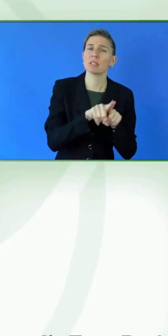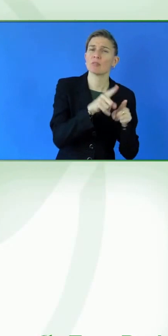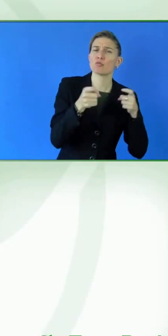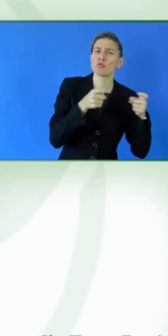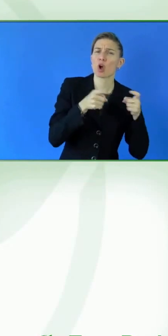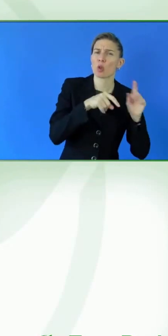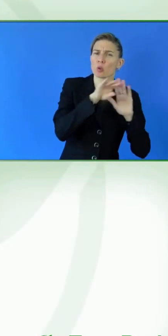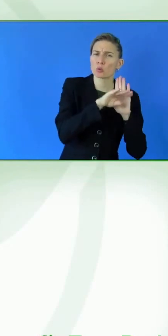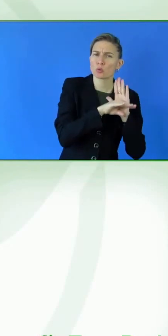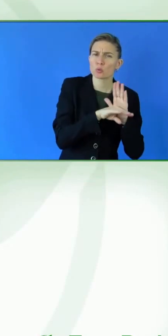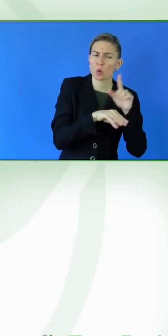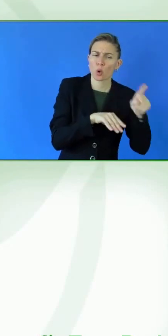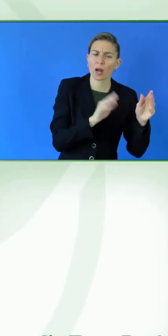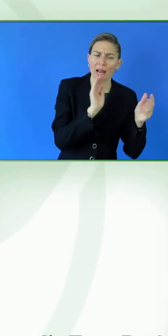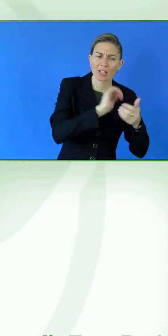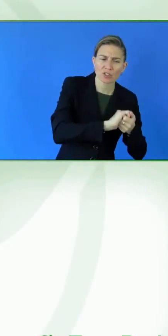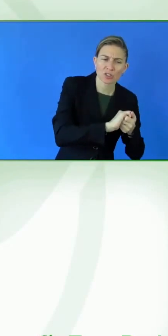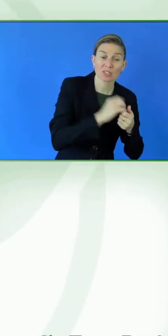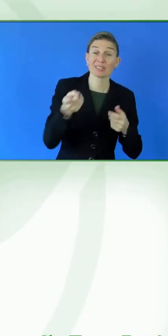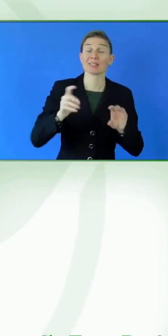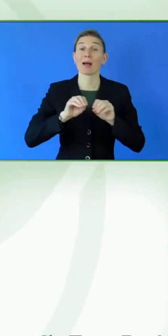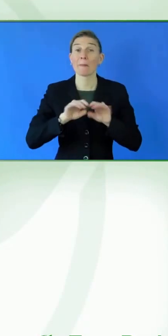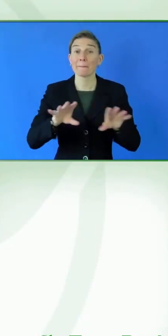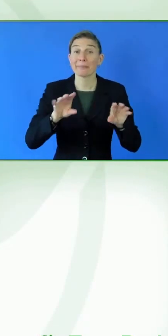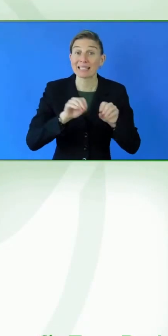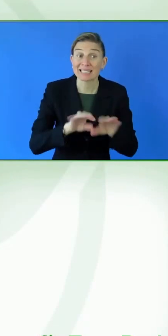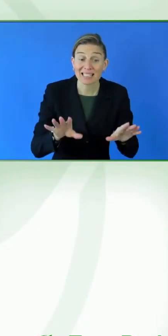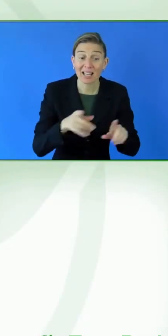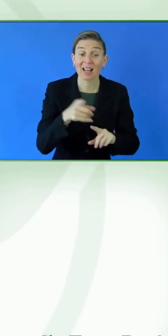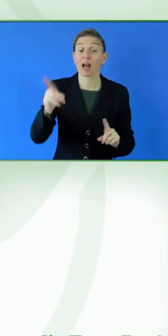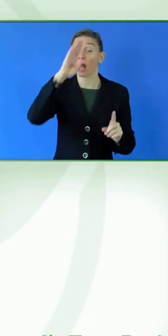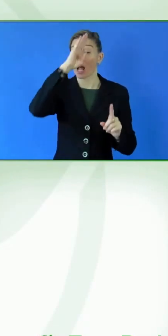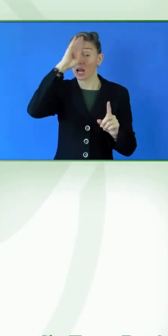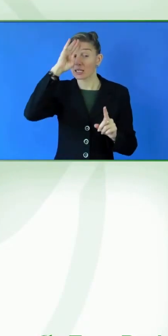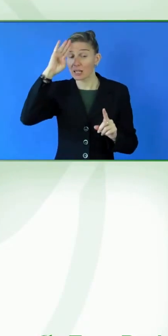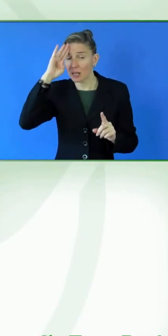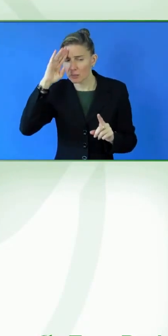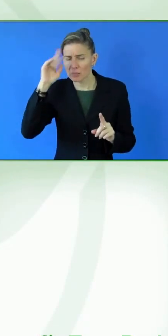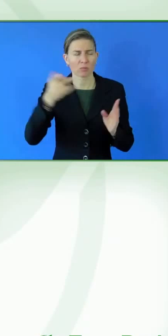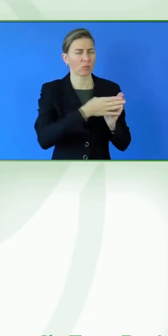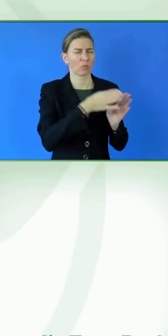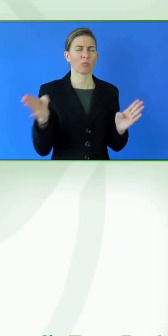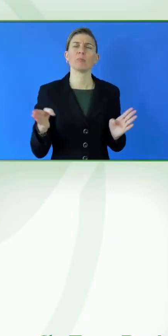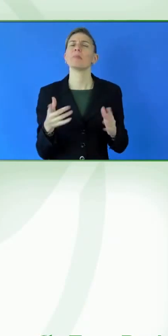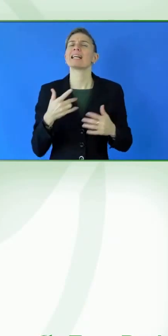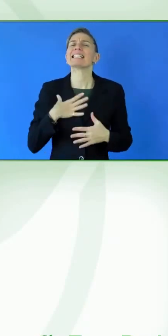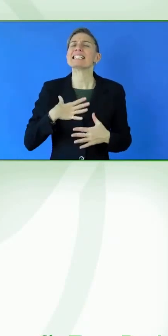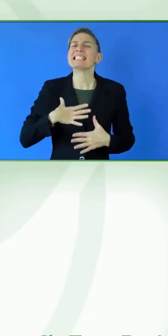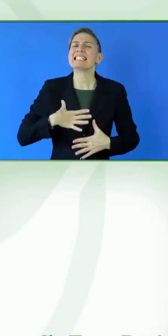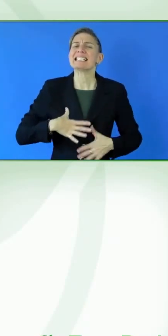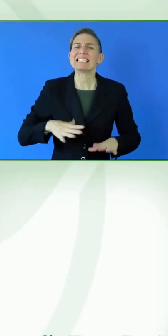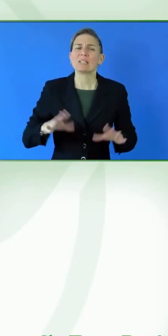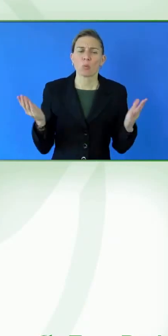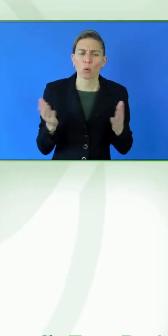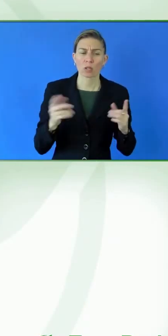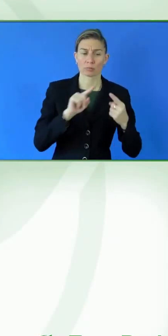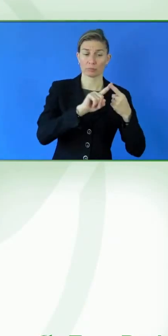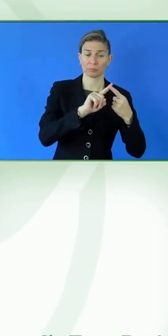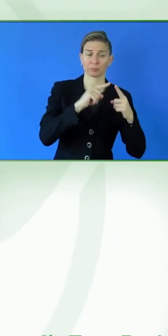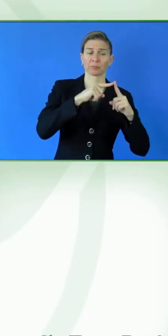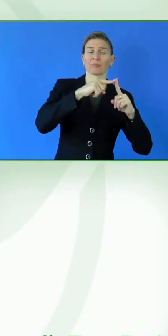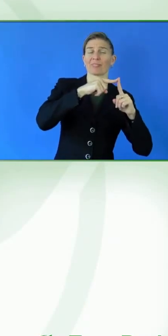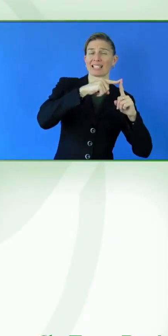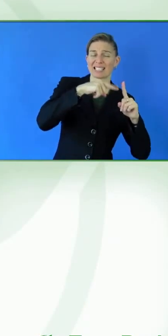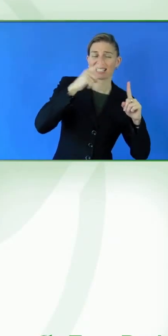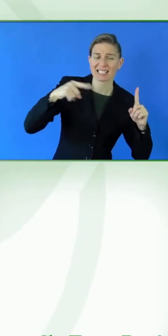media, academia, and others. Now, what's needed? We need data and groundbreaking research. We need